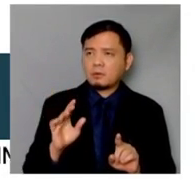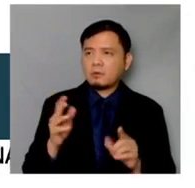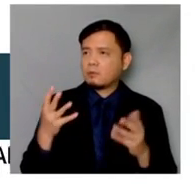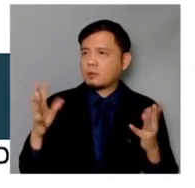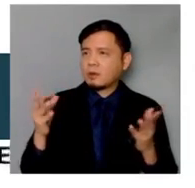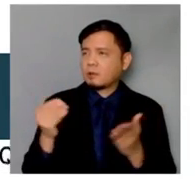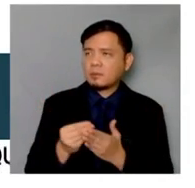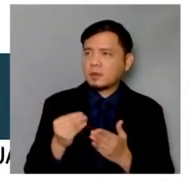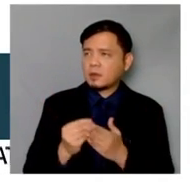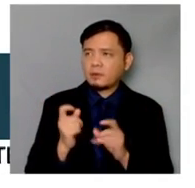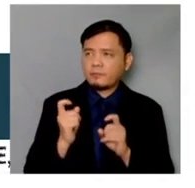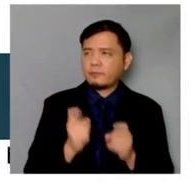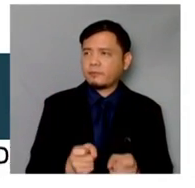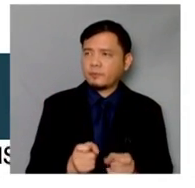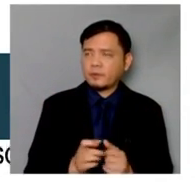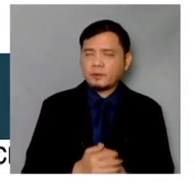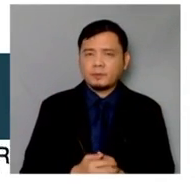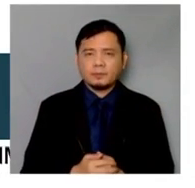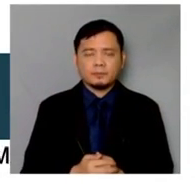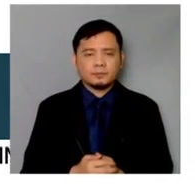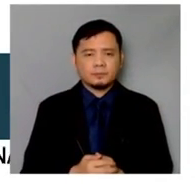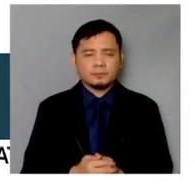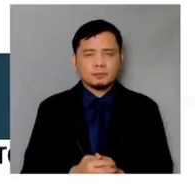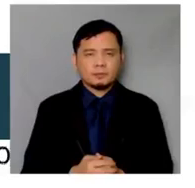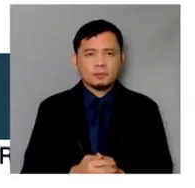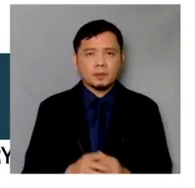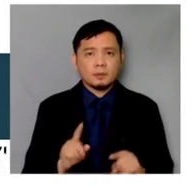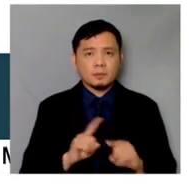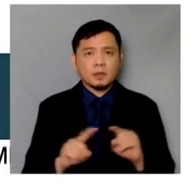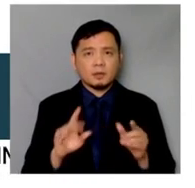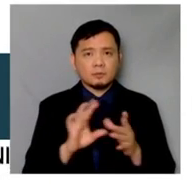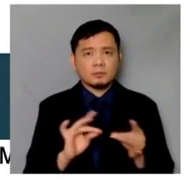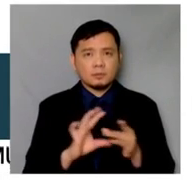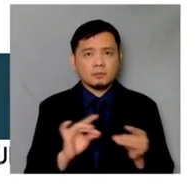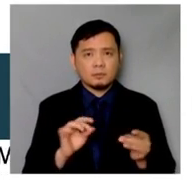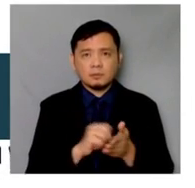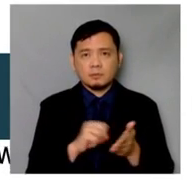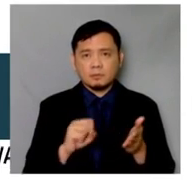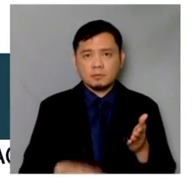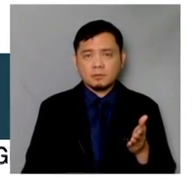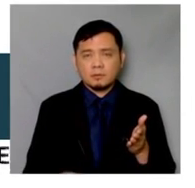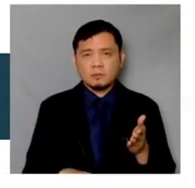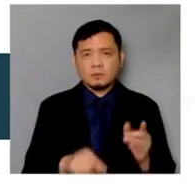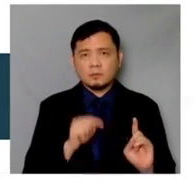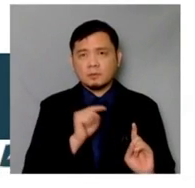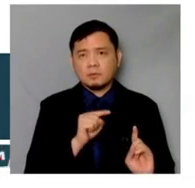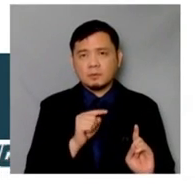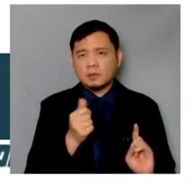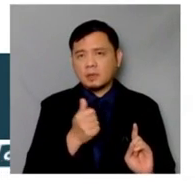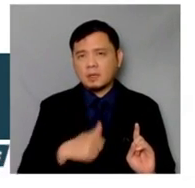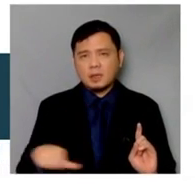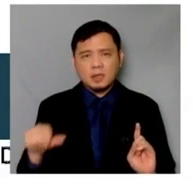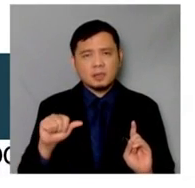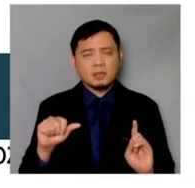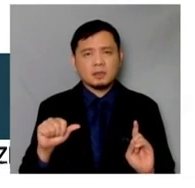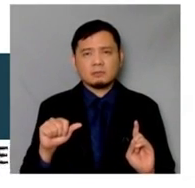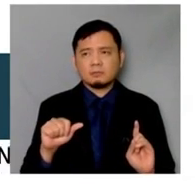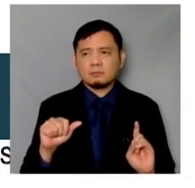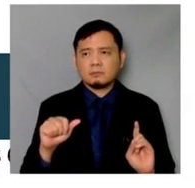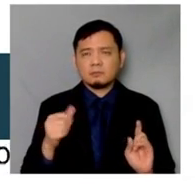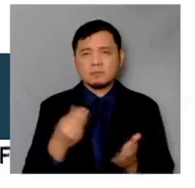cent. The recantation now, did Mr. Ragos receive any form of remuneration